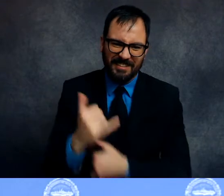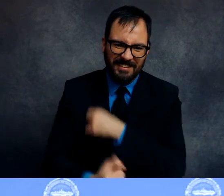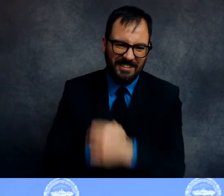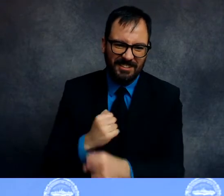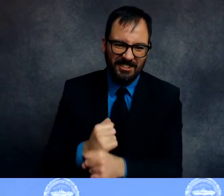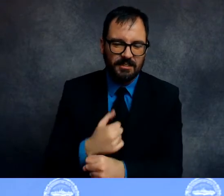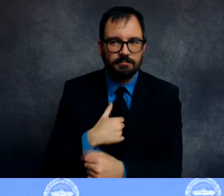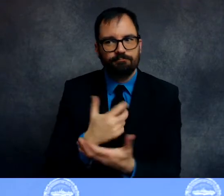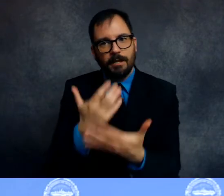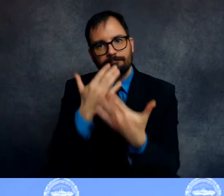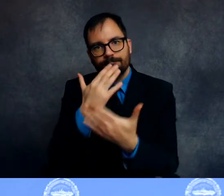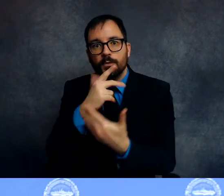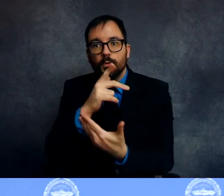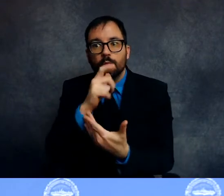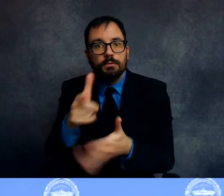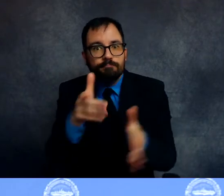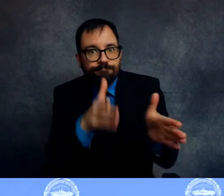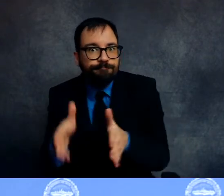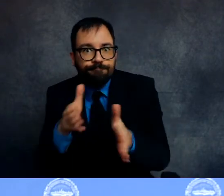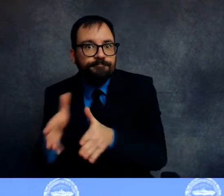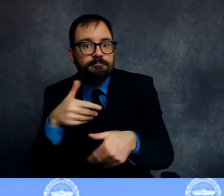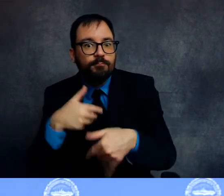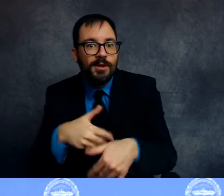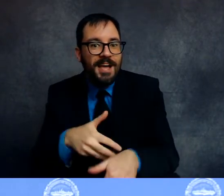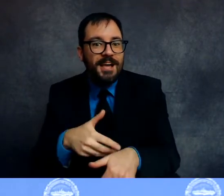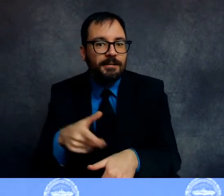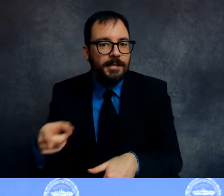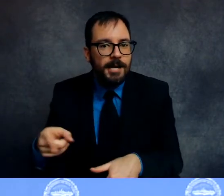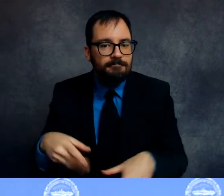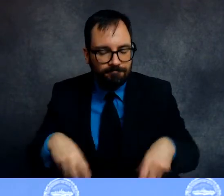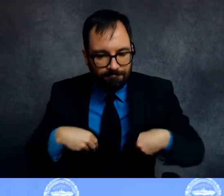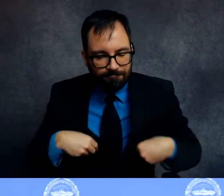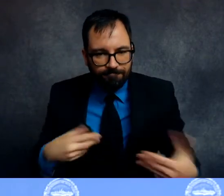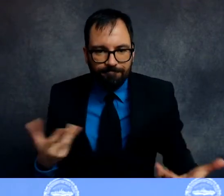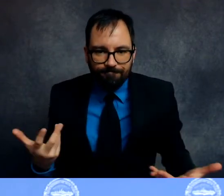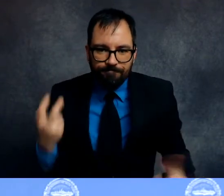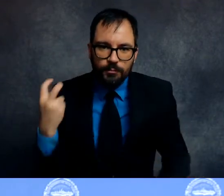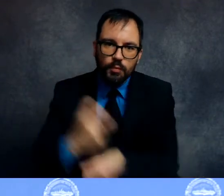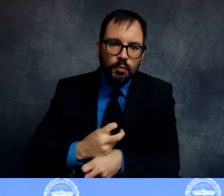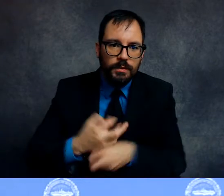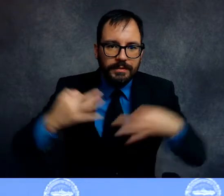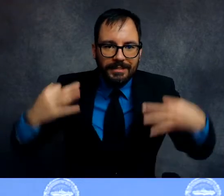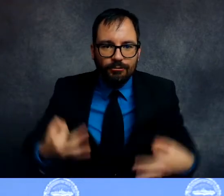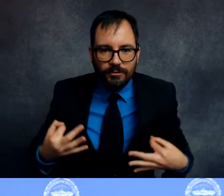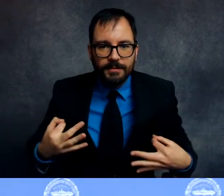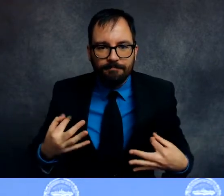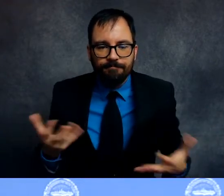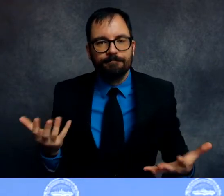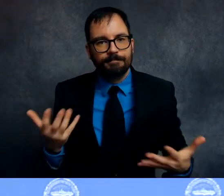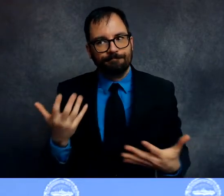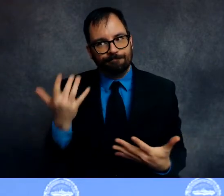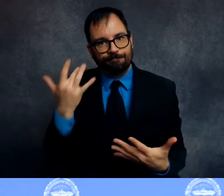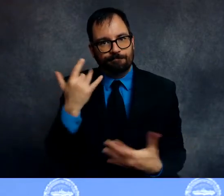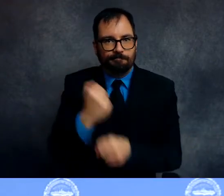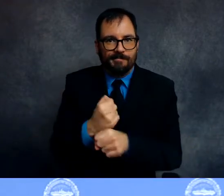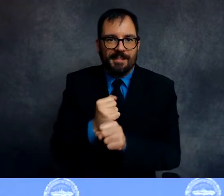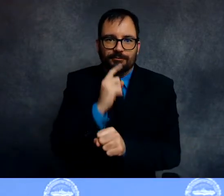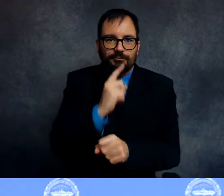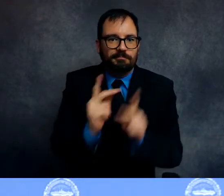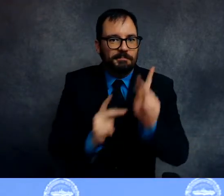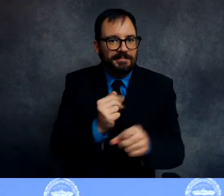Boston. Unfortunately, the parade's canceled again this year, and I want to thank the parade organizers who have made some really tough